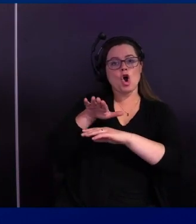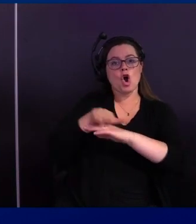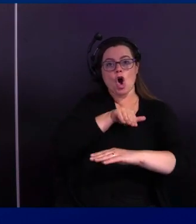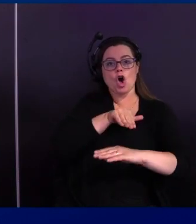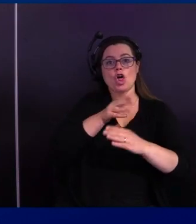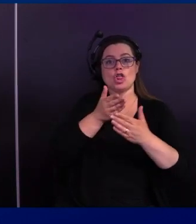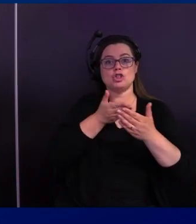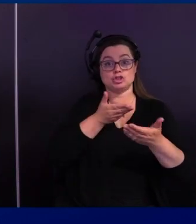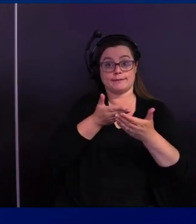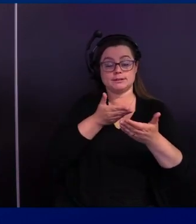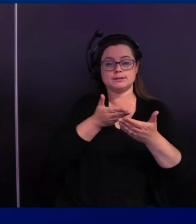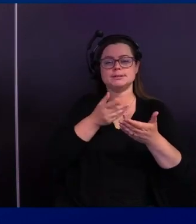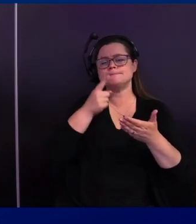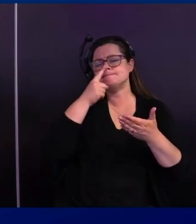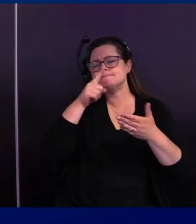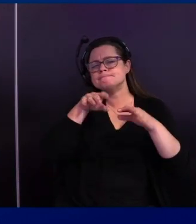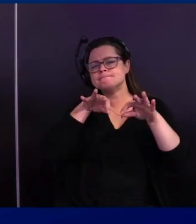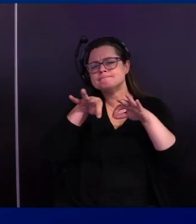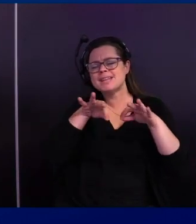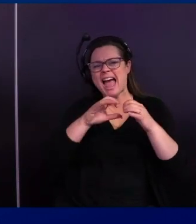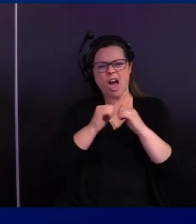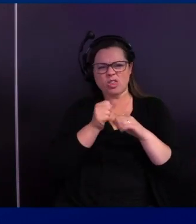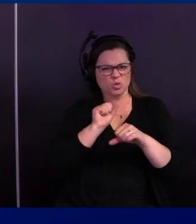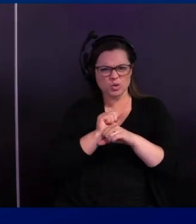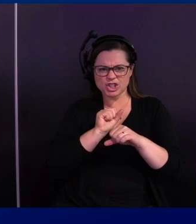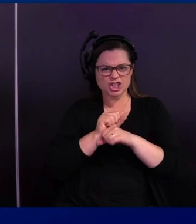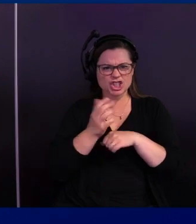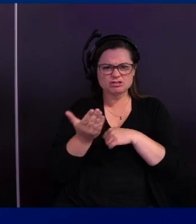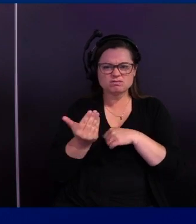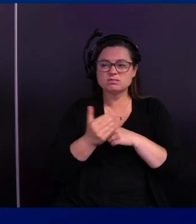you walk me through how that works? Is this